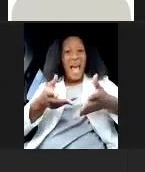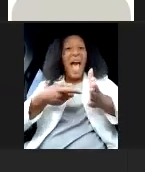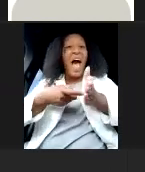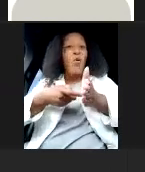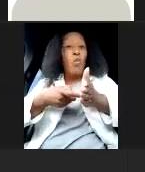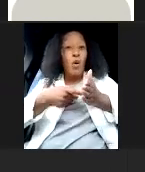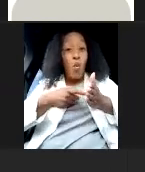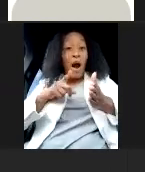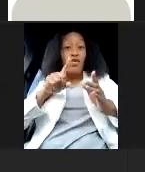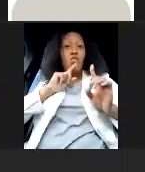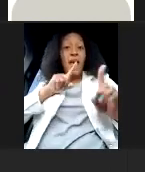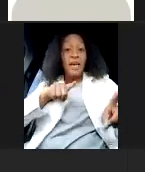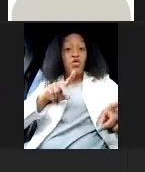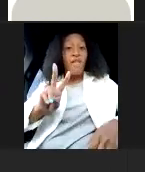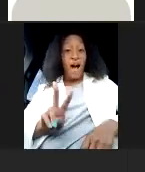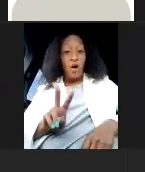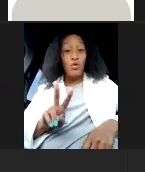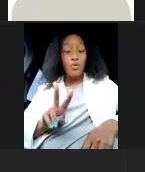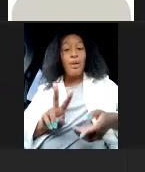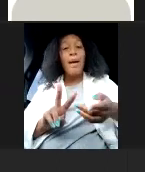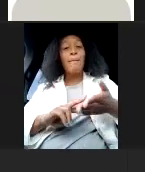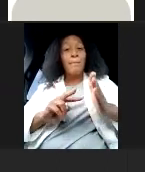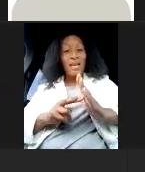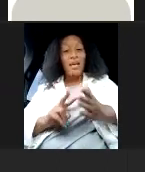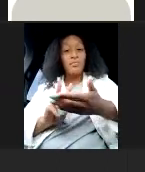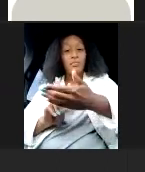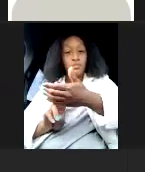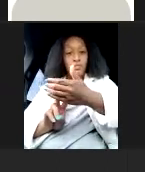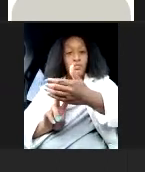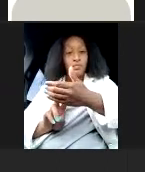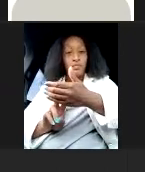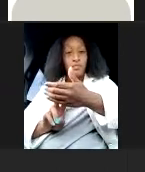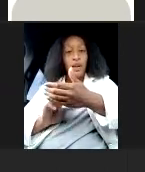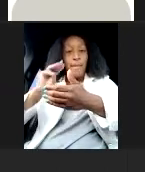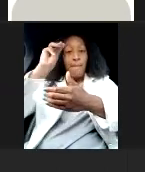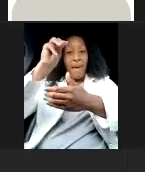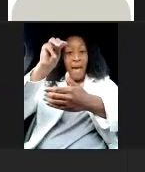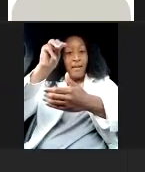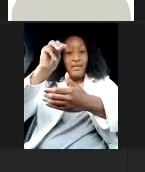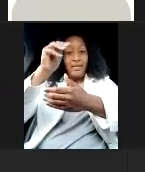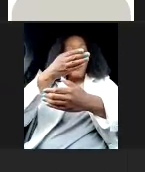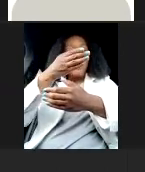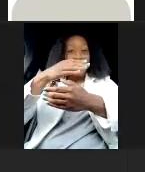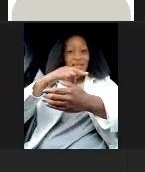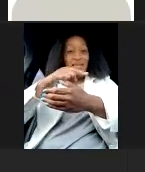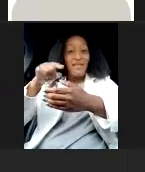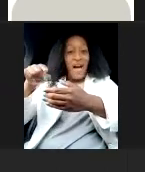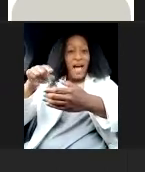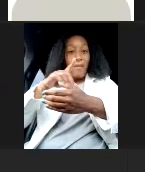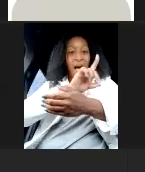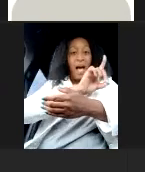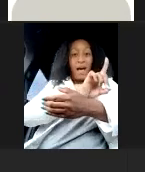divided by density. 25 grams divided by 0.87 grams per milliliter, because they gave you the